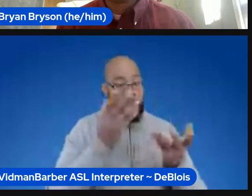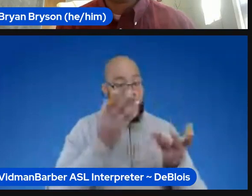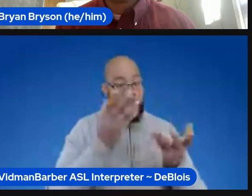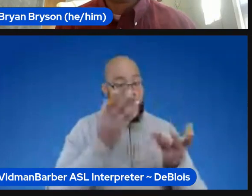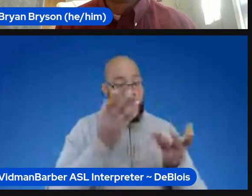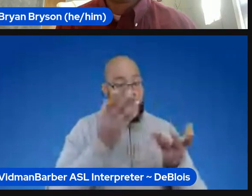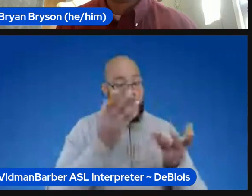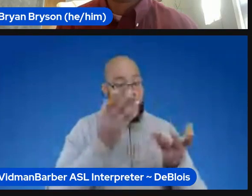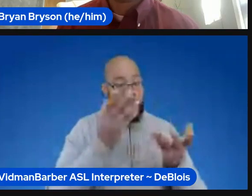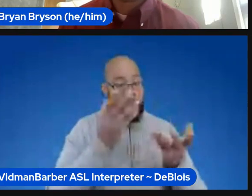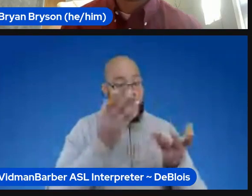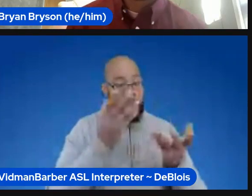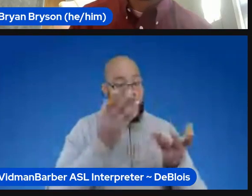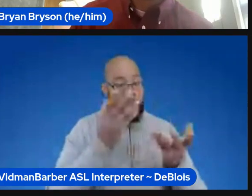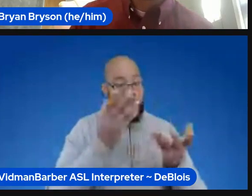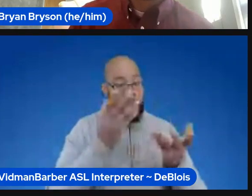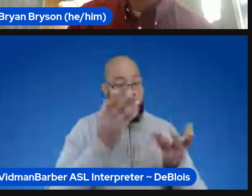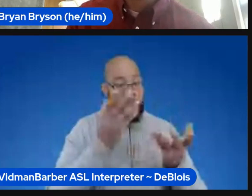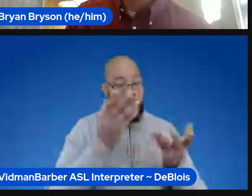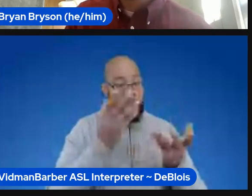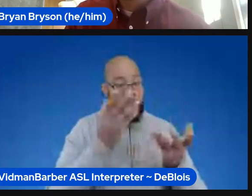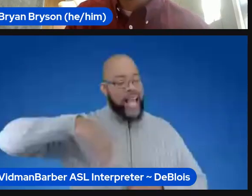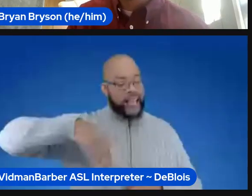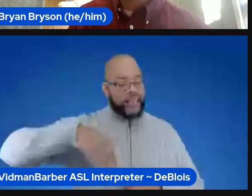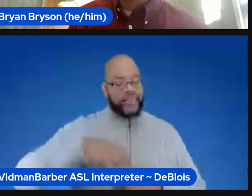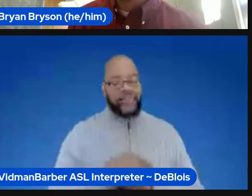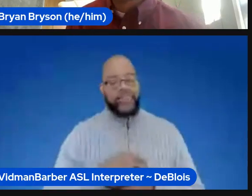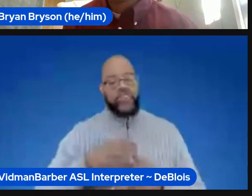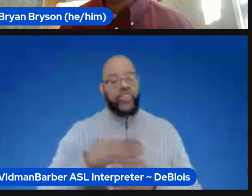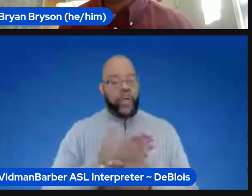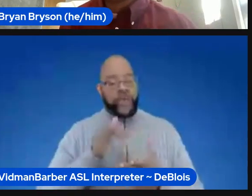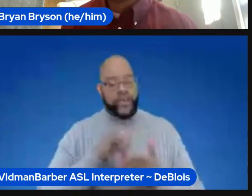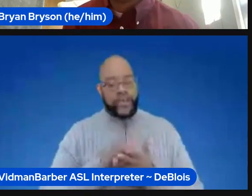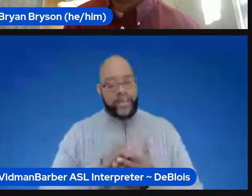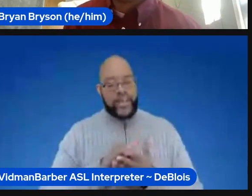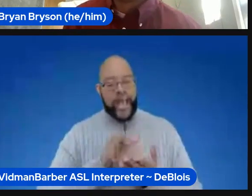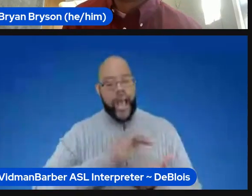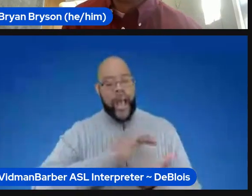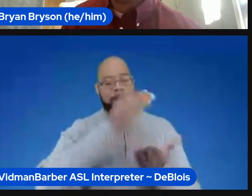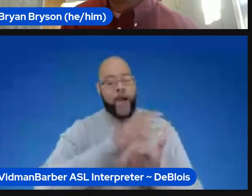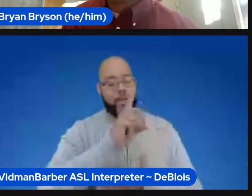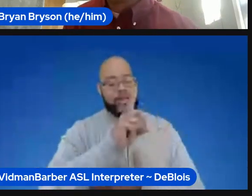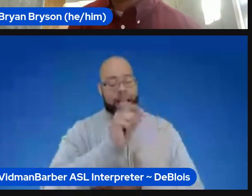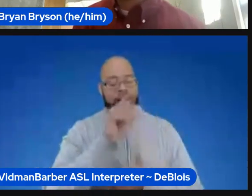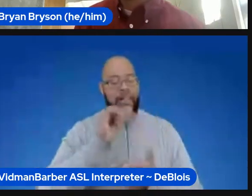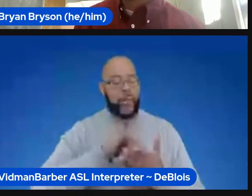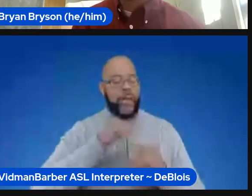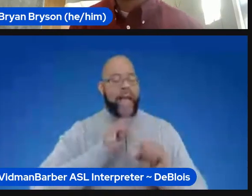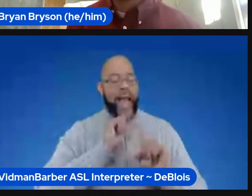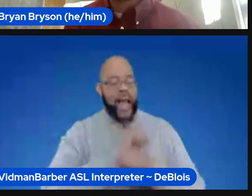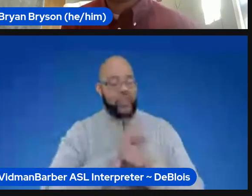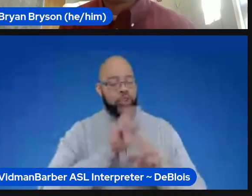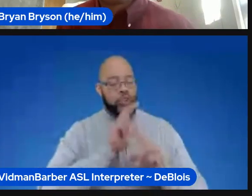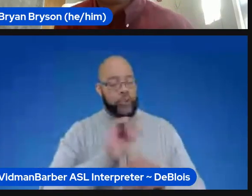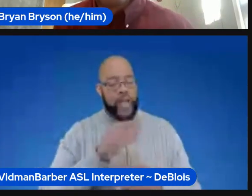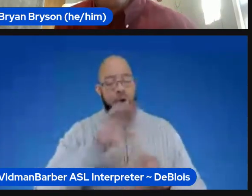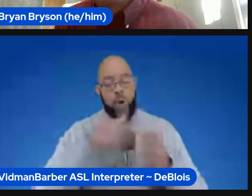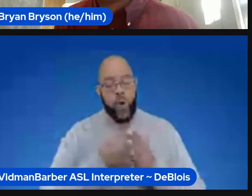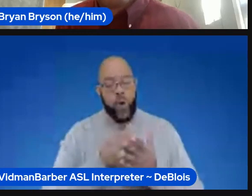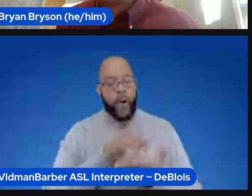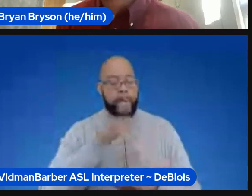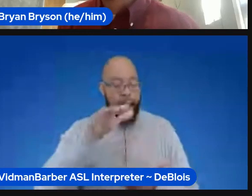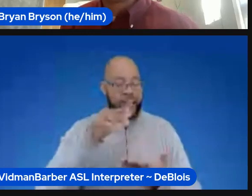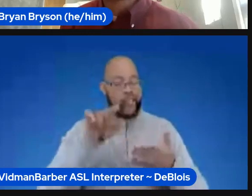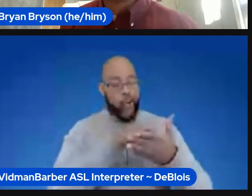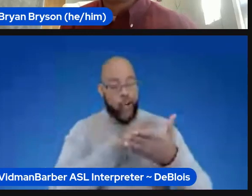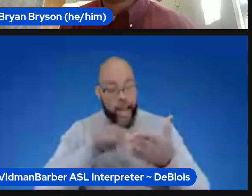but we're not there yet at sharing this amount of data so we can actually use it. And also there's all this batch correction that comes